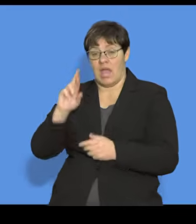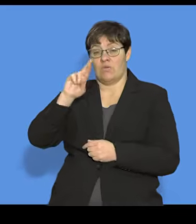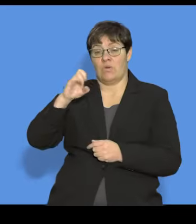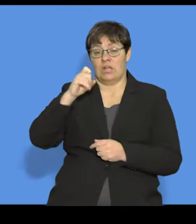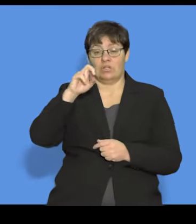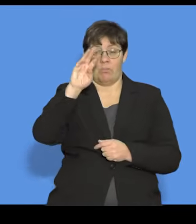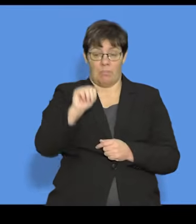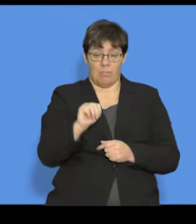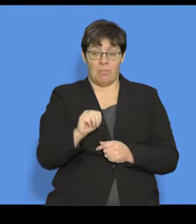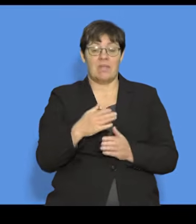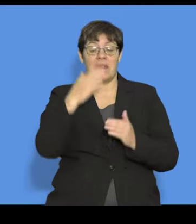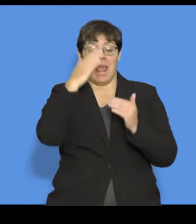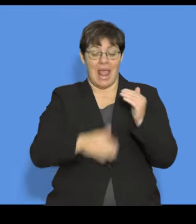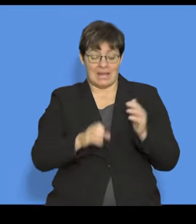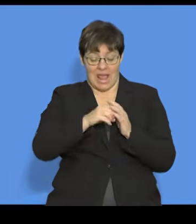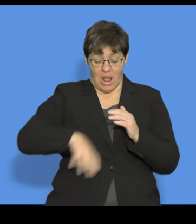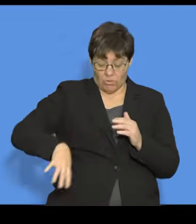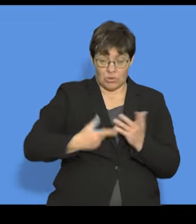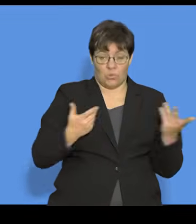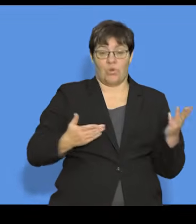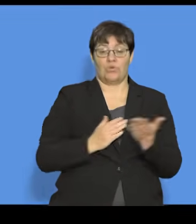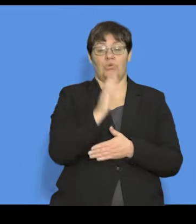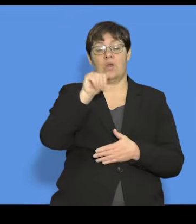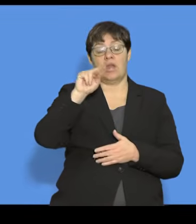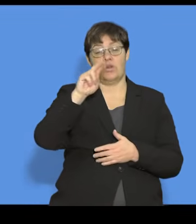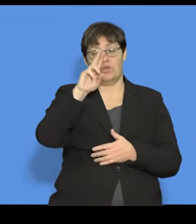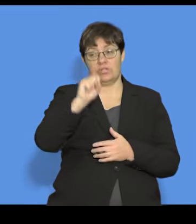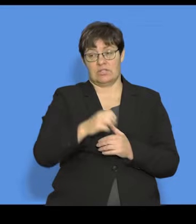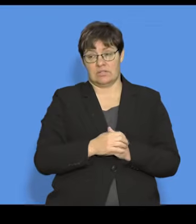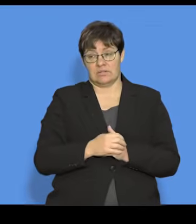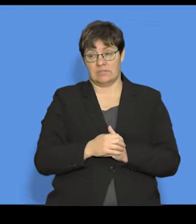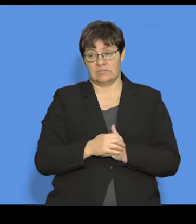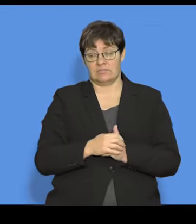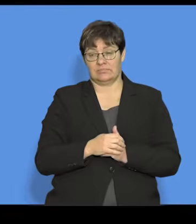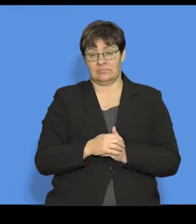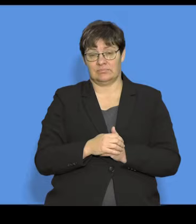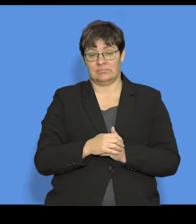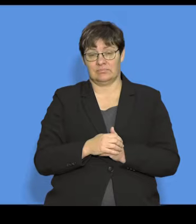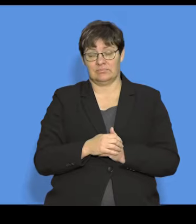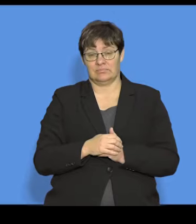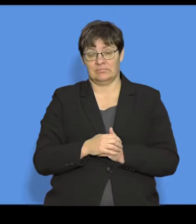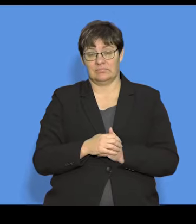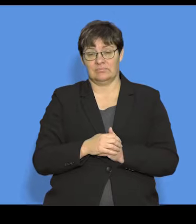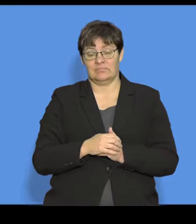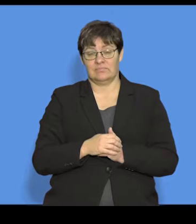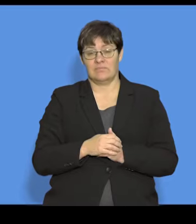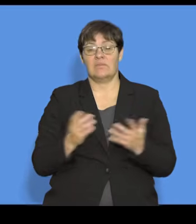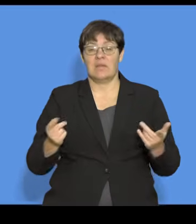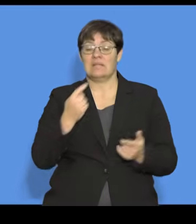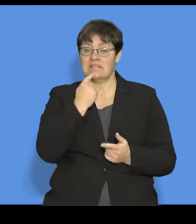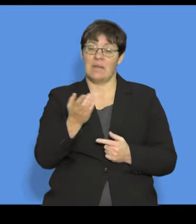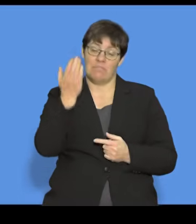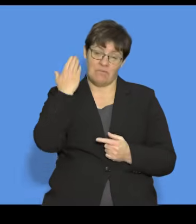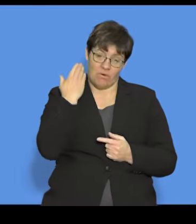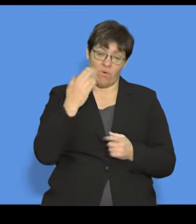stored in the rectum. And then it ends off with food being released through the anus.